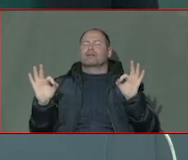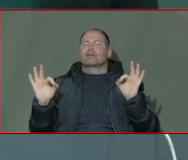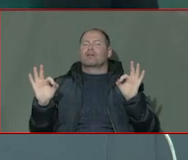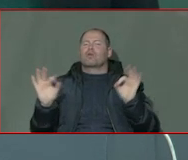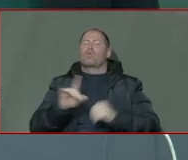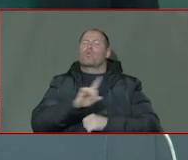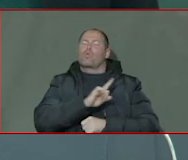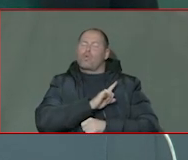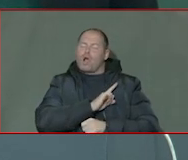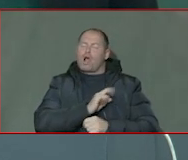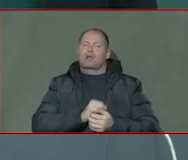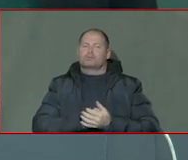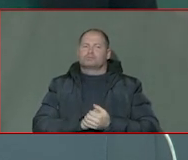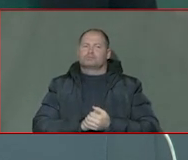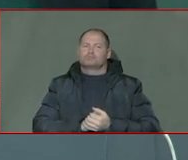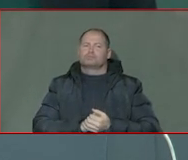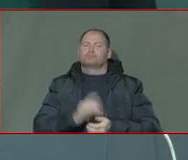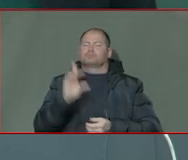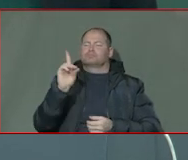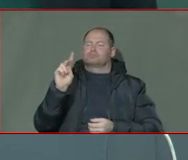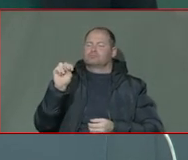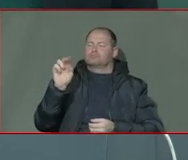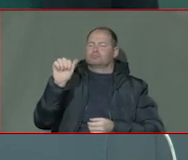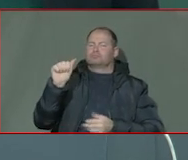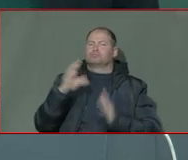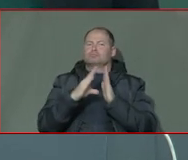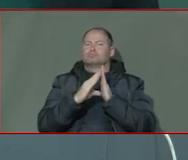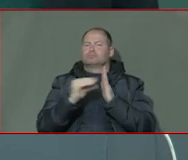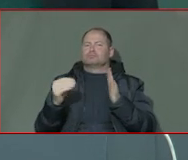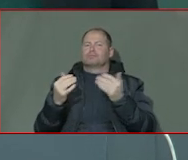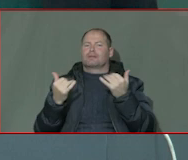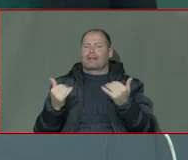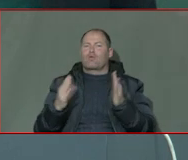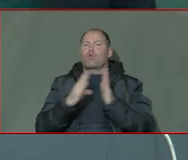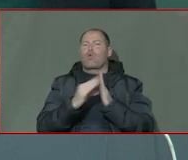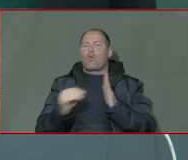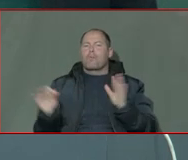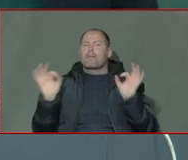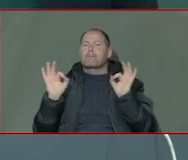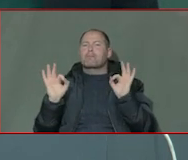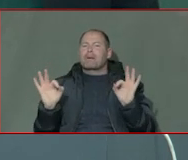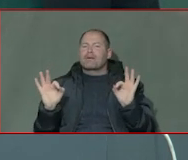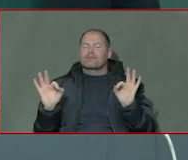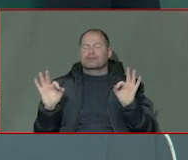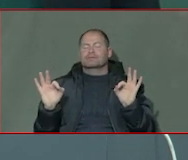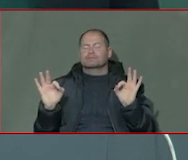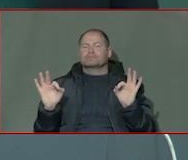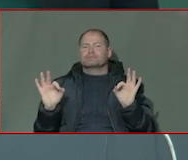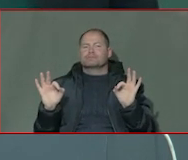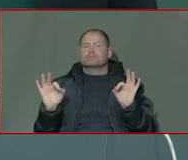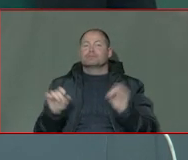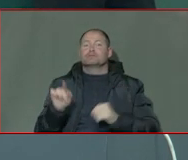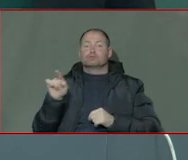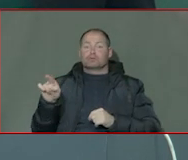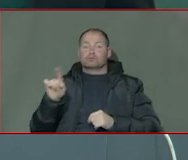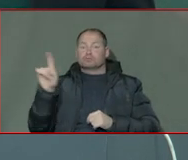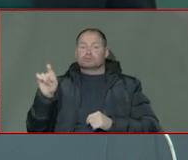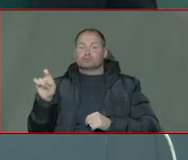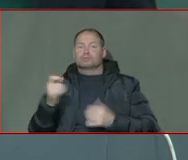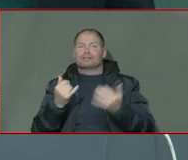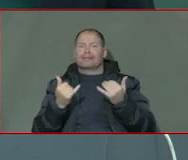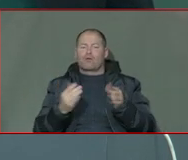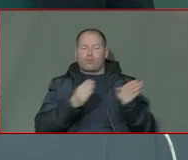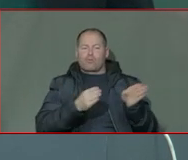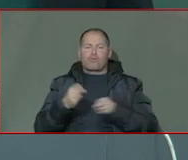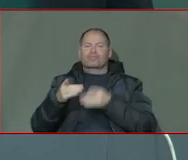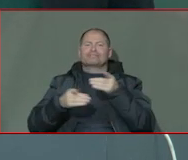know that DNA replication is when the DNA makes an identical copy of itself, right? Now they can say, describe the